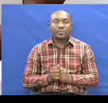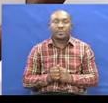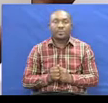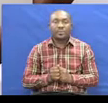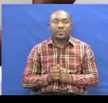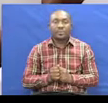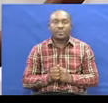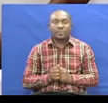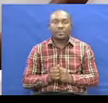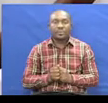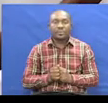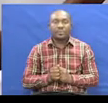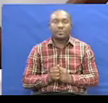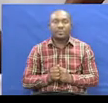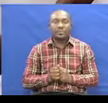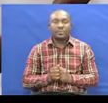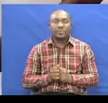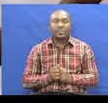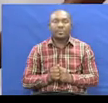must be